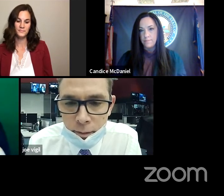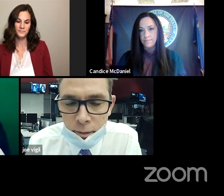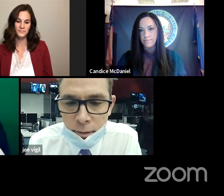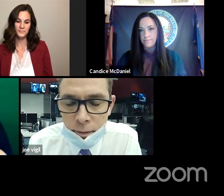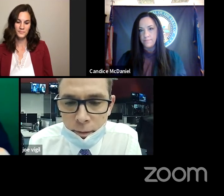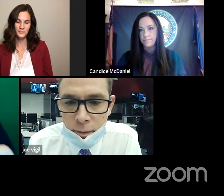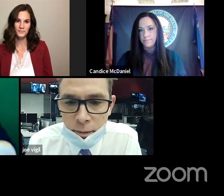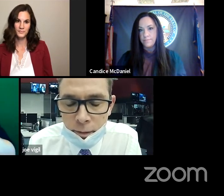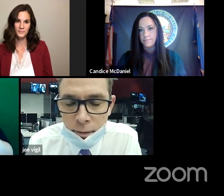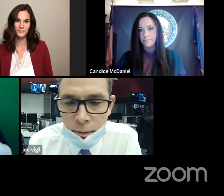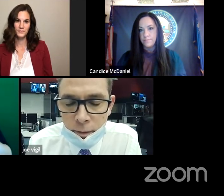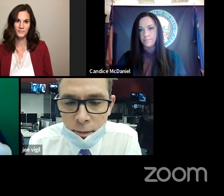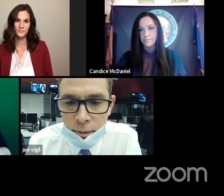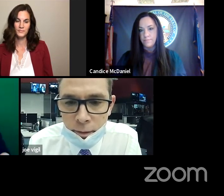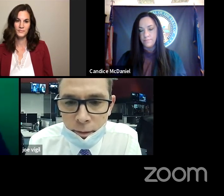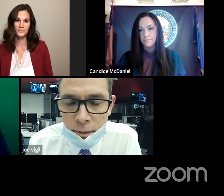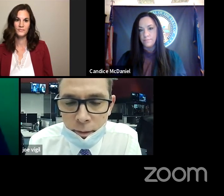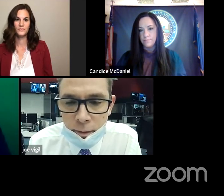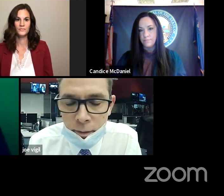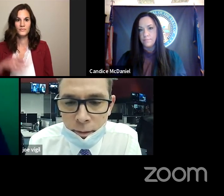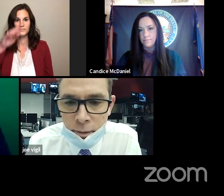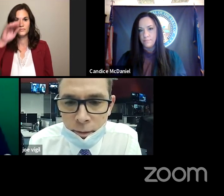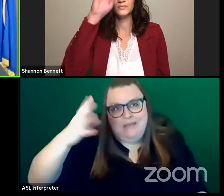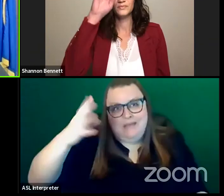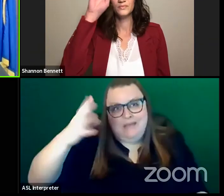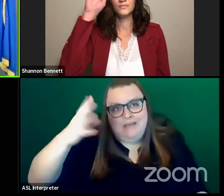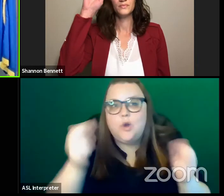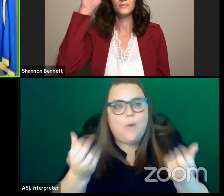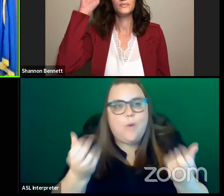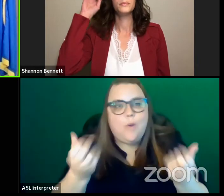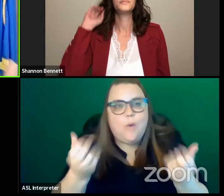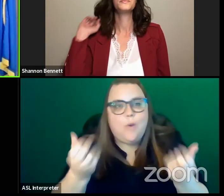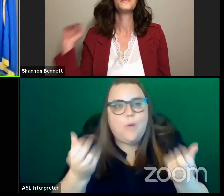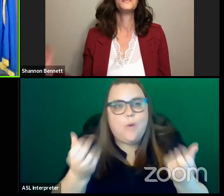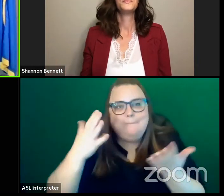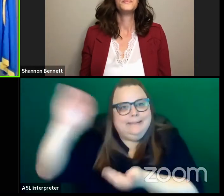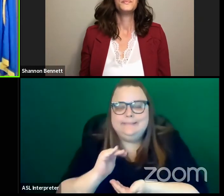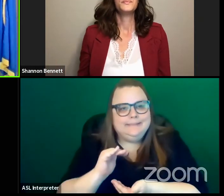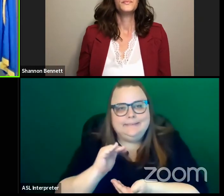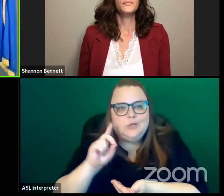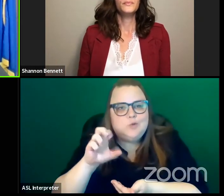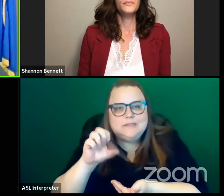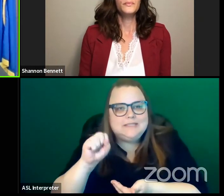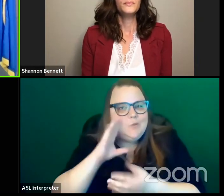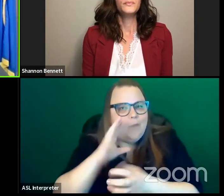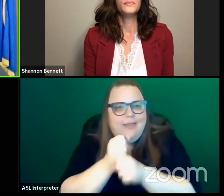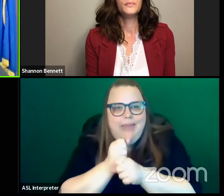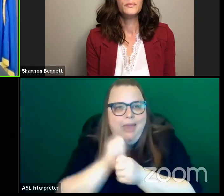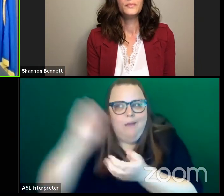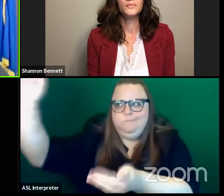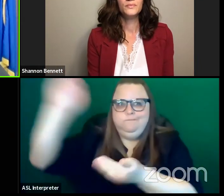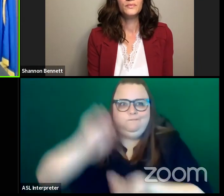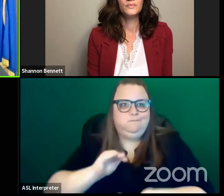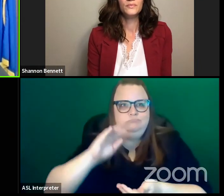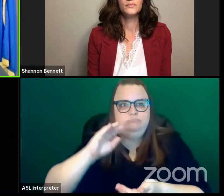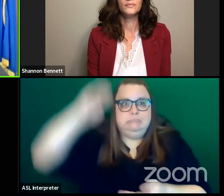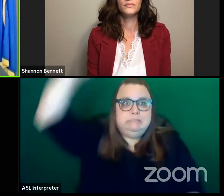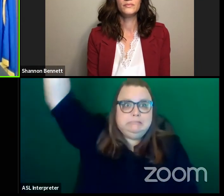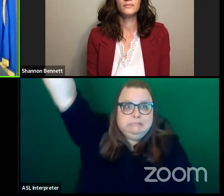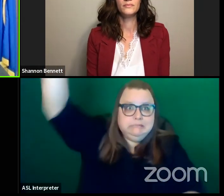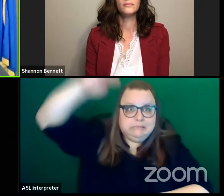many doses are going to be in each tranche of the vaccine that we're going to get and how big these tranches are that we're dealing with, the front